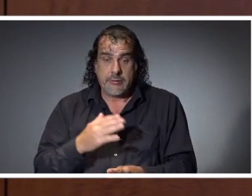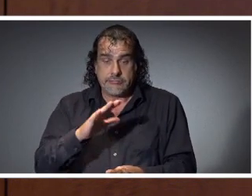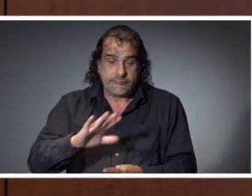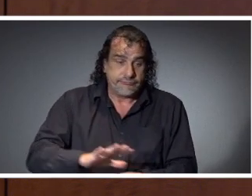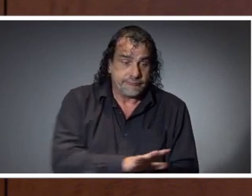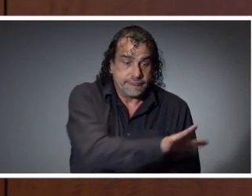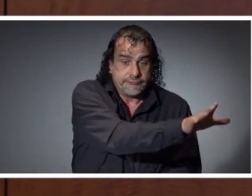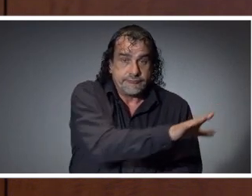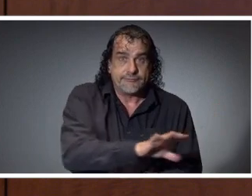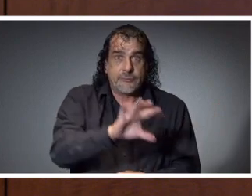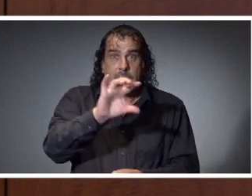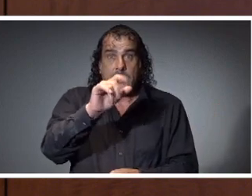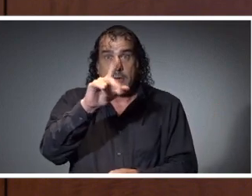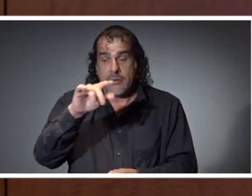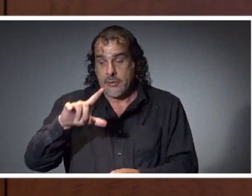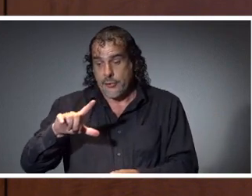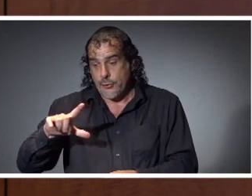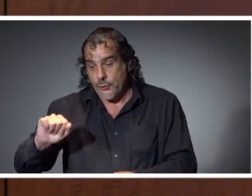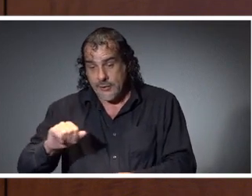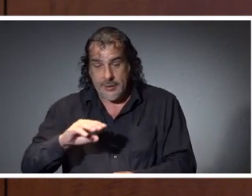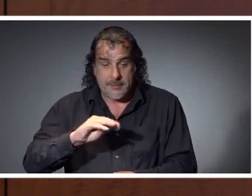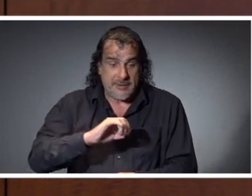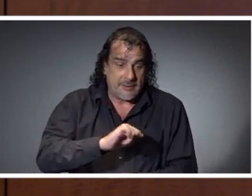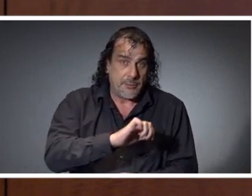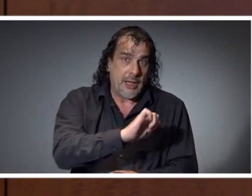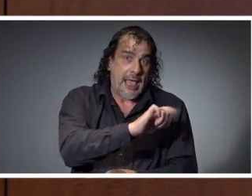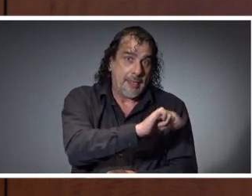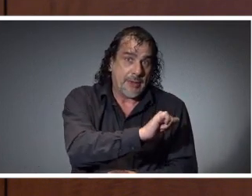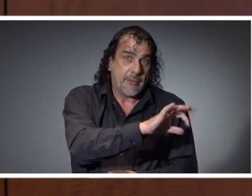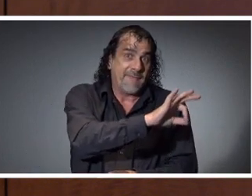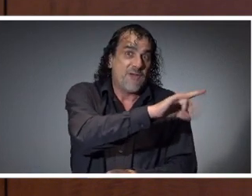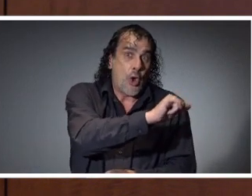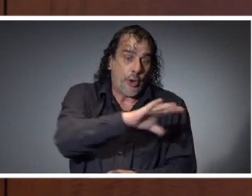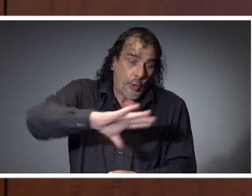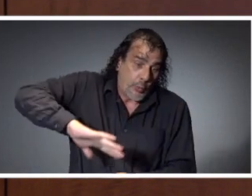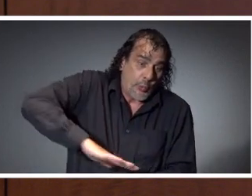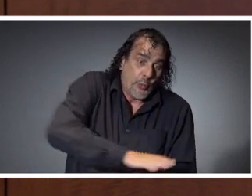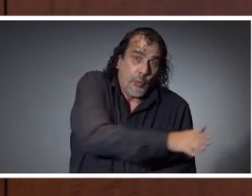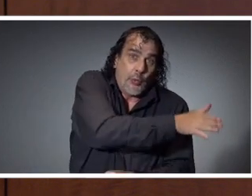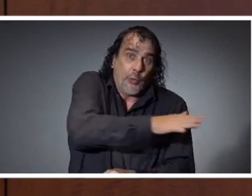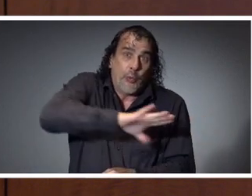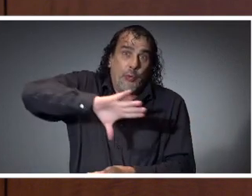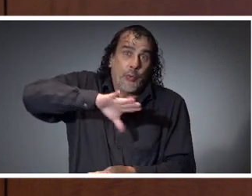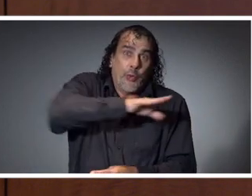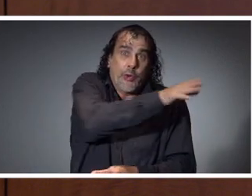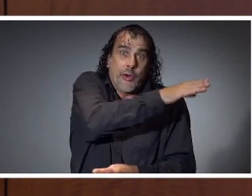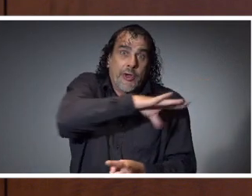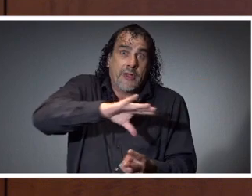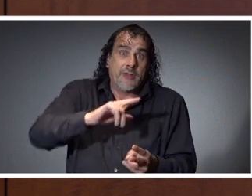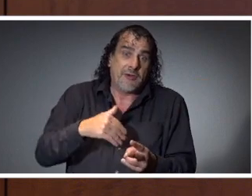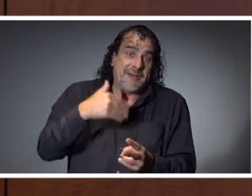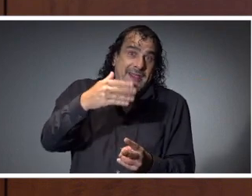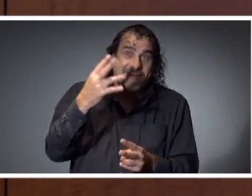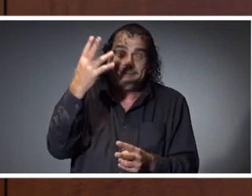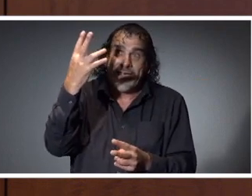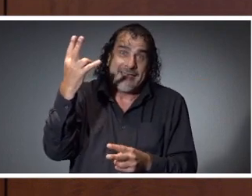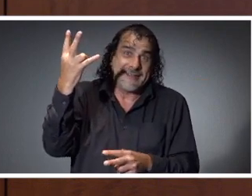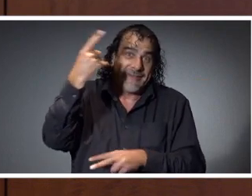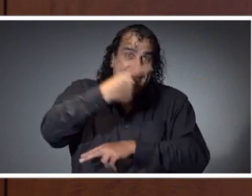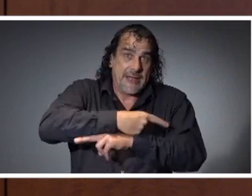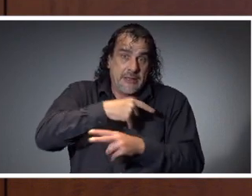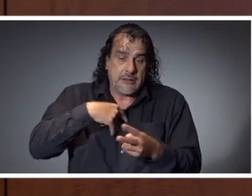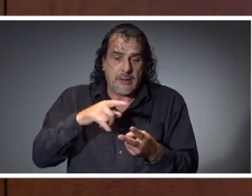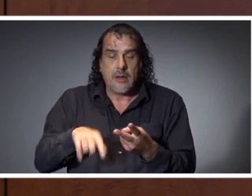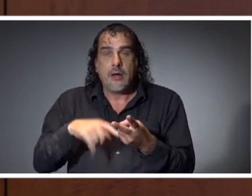line, whether it be Louisiana, Mississippi, Alabama, or even Florida, in the next 5-7 days. The second system out there